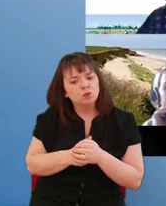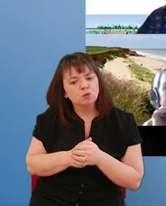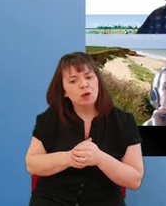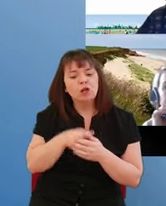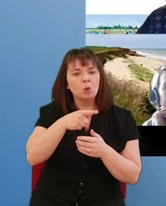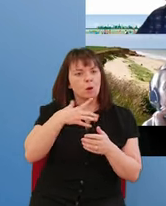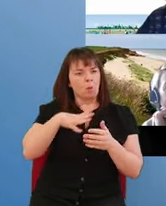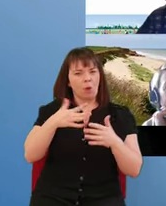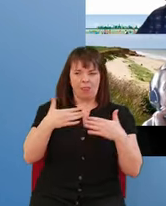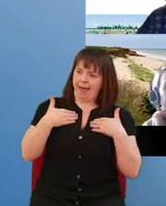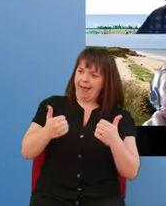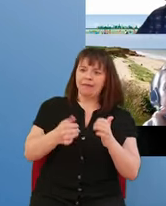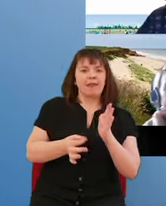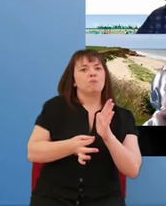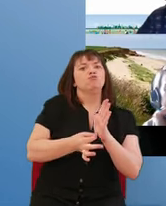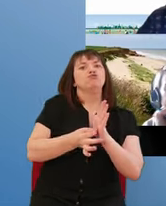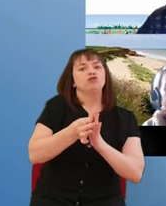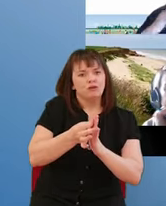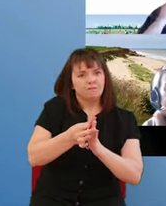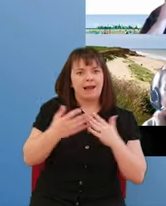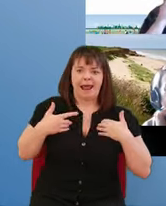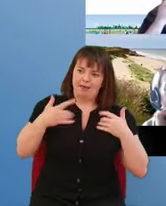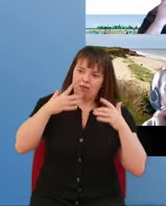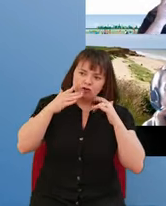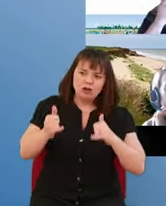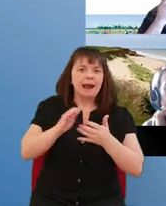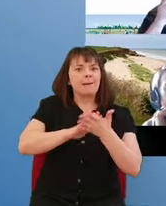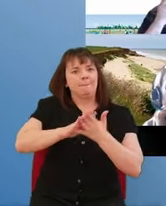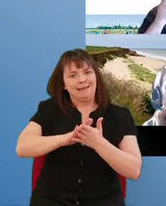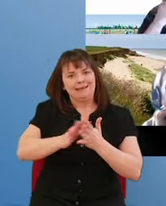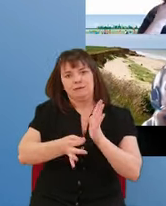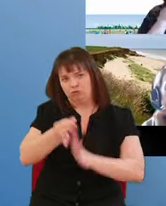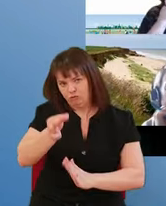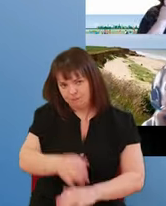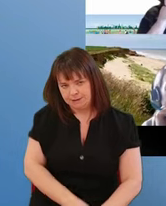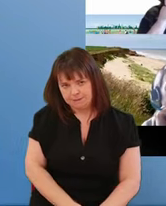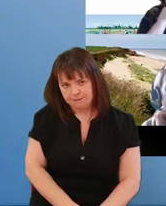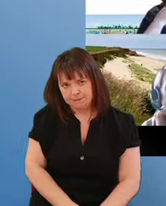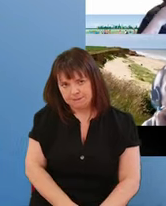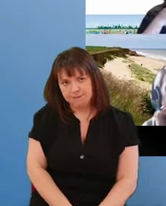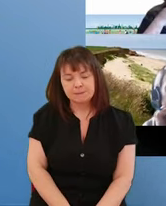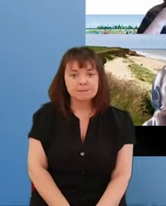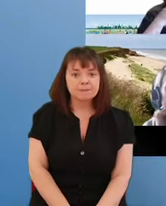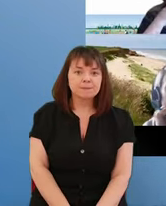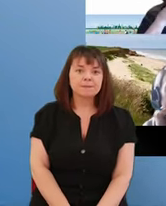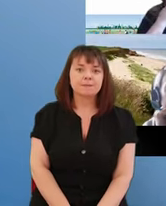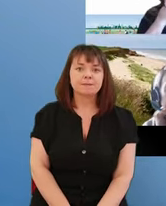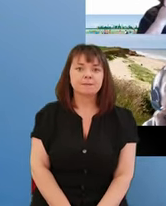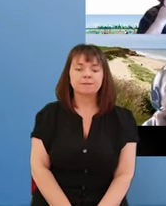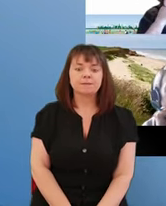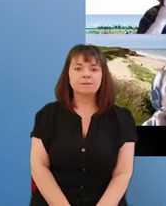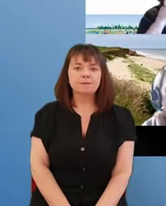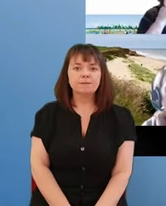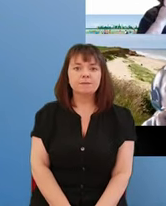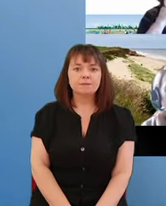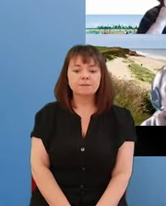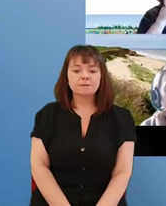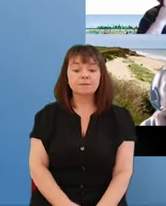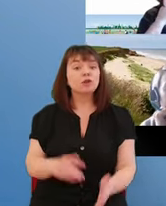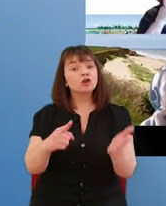Tracy, did you want to come in? Yeah, I mean, I just think certainly working closely with this kind of group of patients with an SMI, and certainly